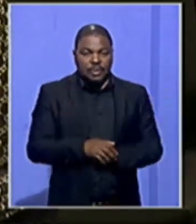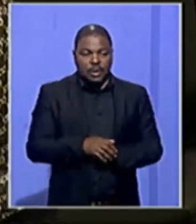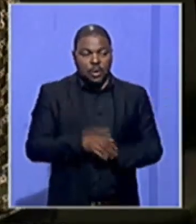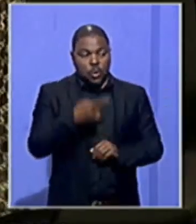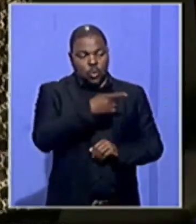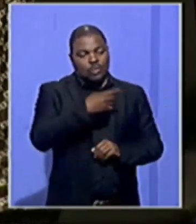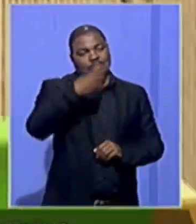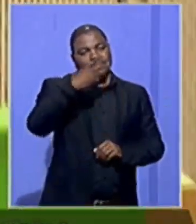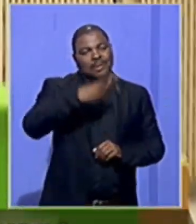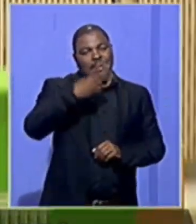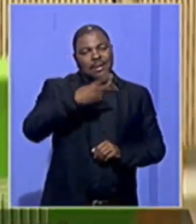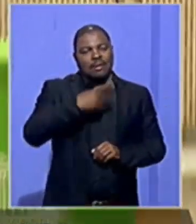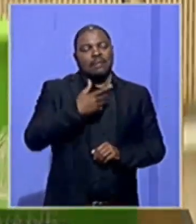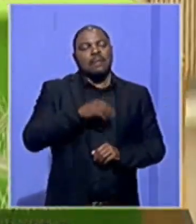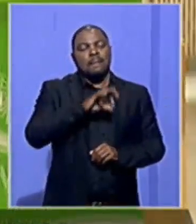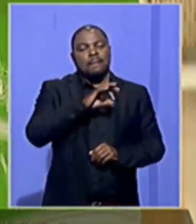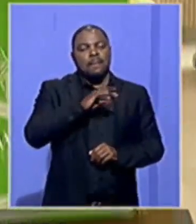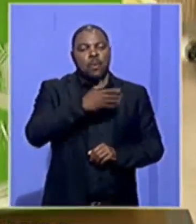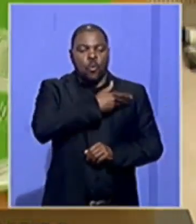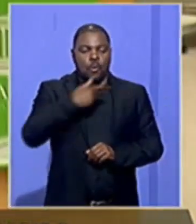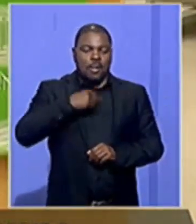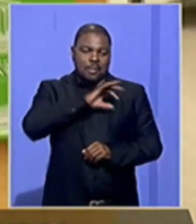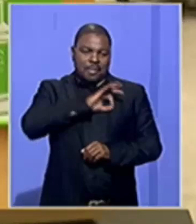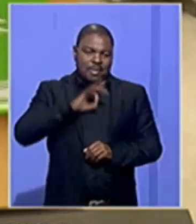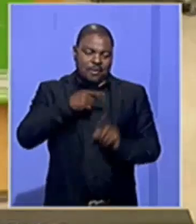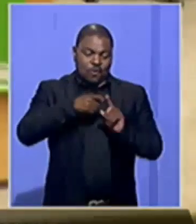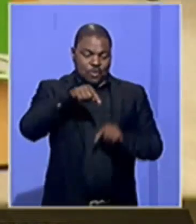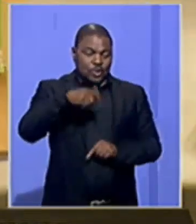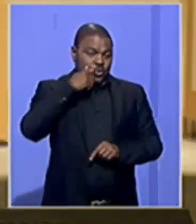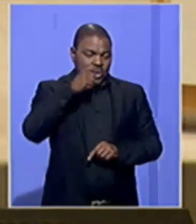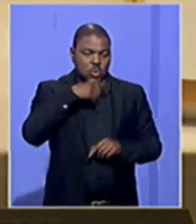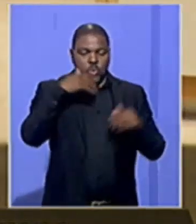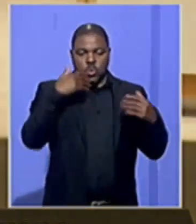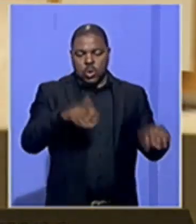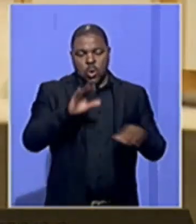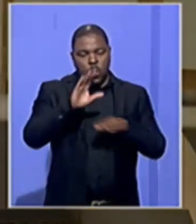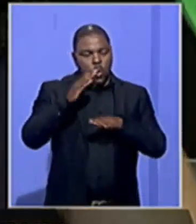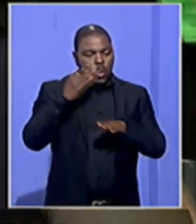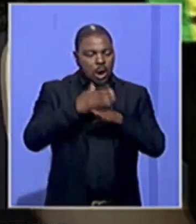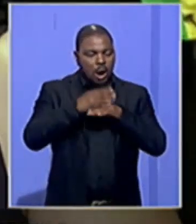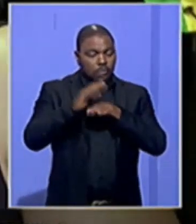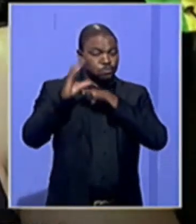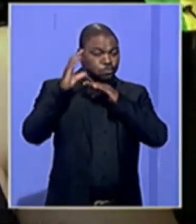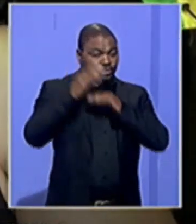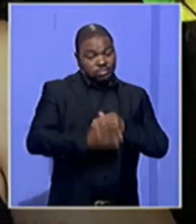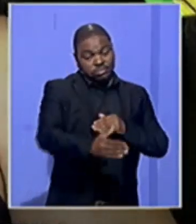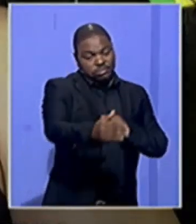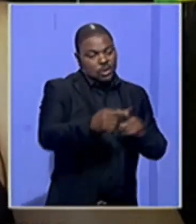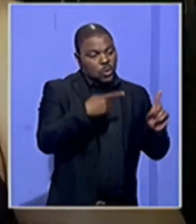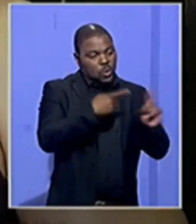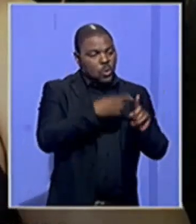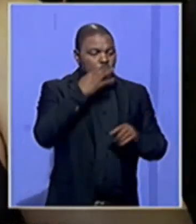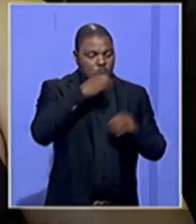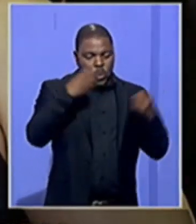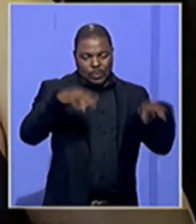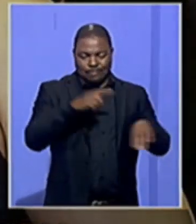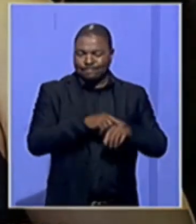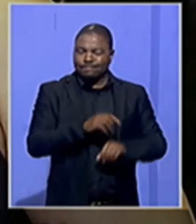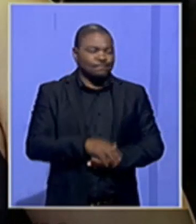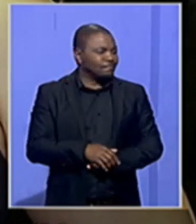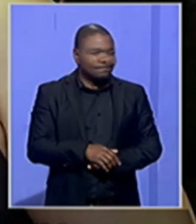kwa Tshwane Faisal le motse wa democracy o letilwe ke namane e kgolo ya tiro fela a re gane a senya nako